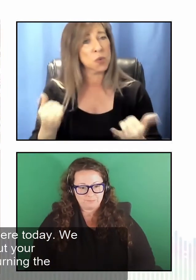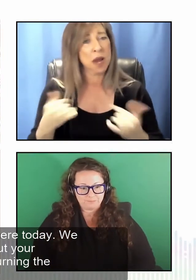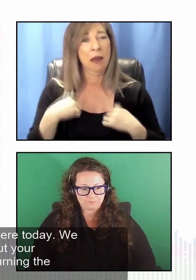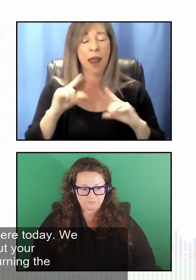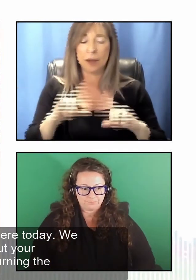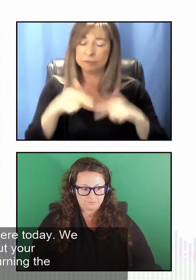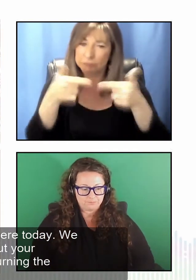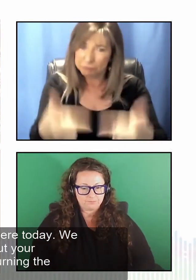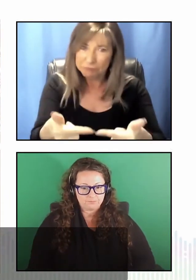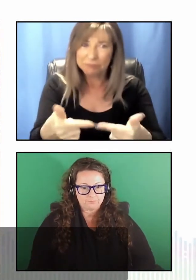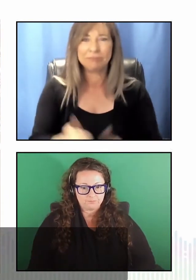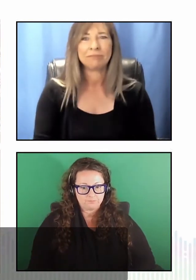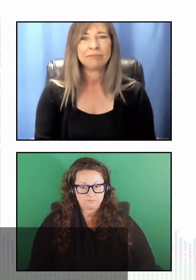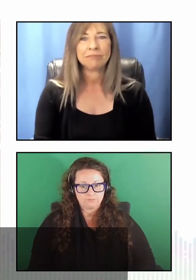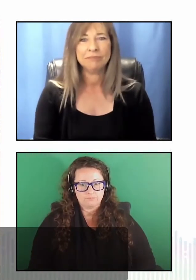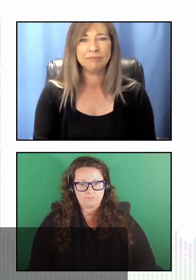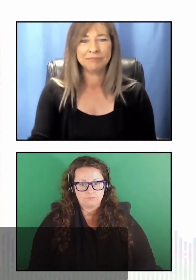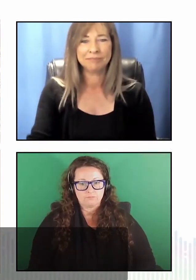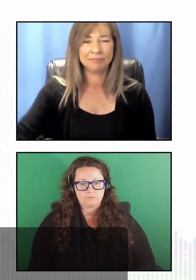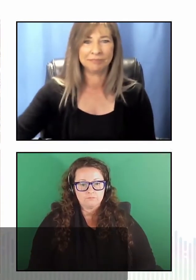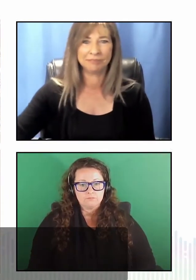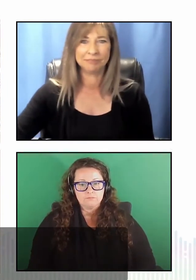you. Bienvenue.